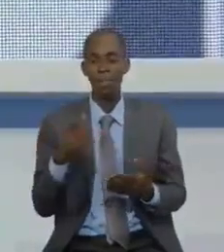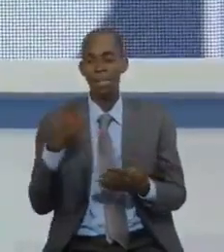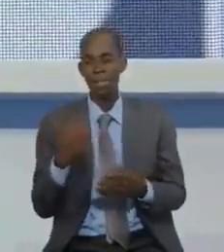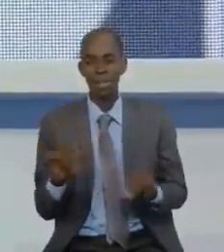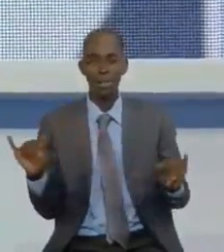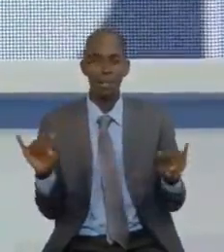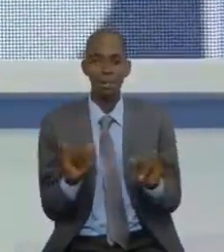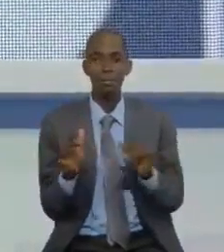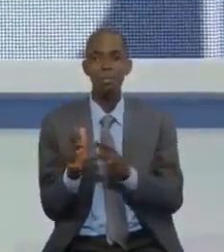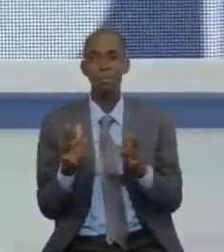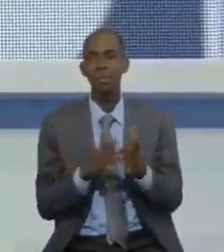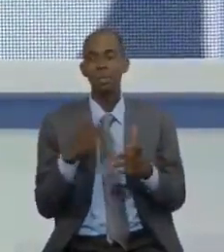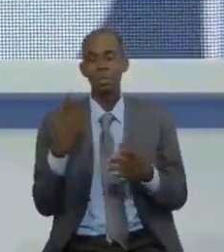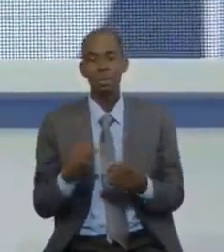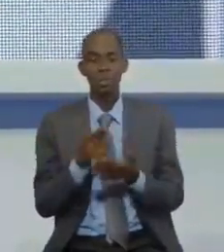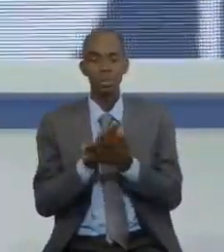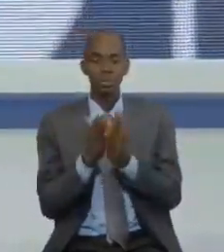Jesus, the Prince of